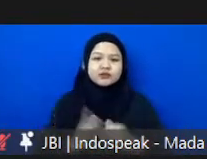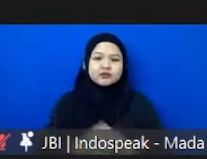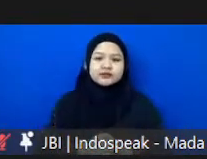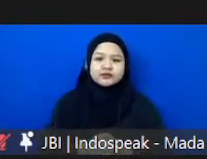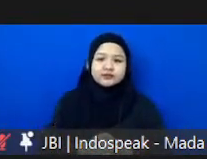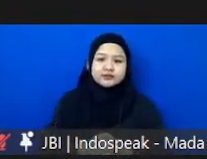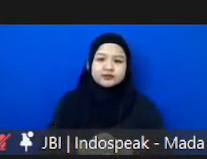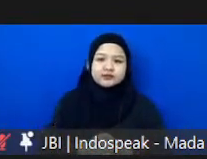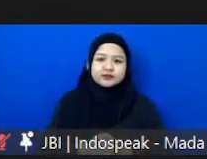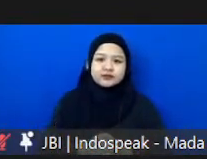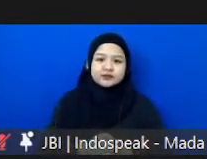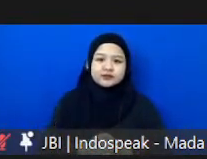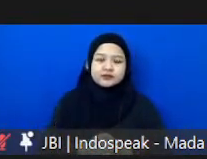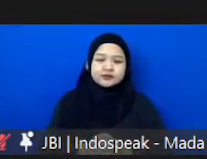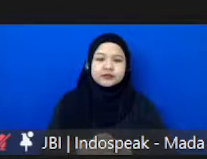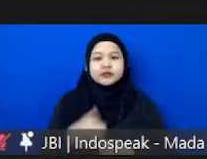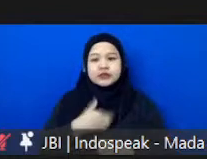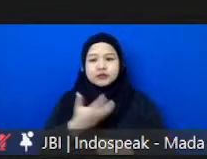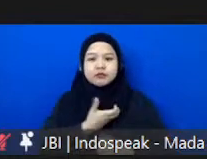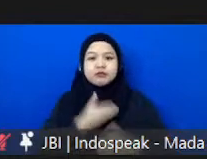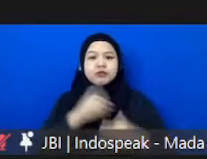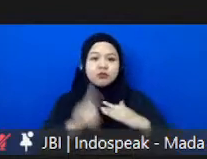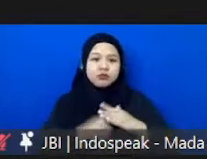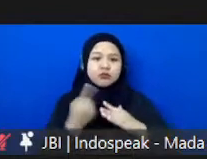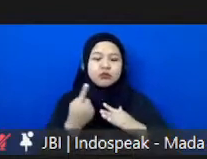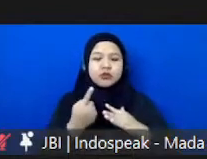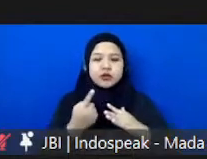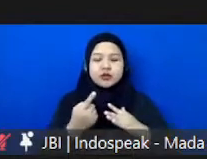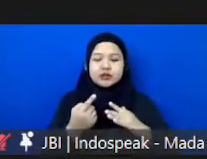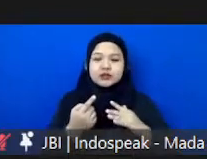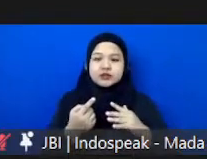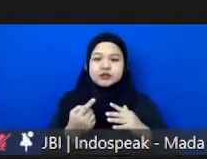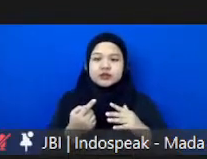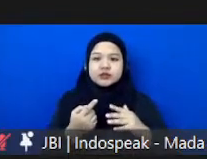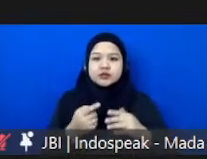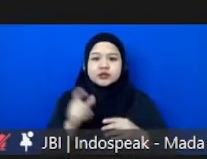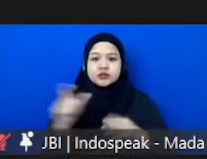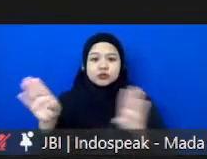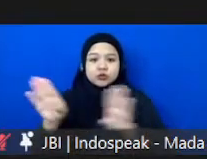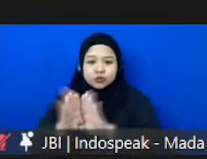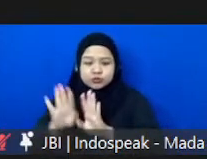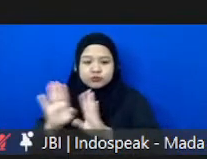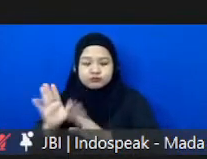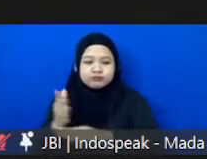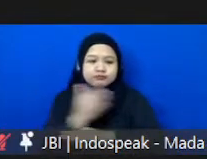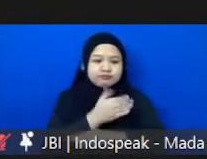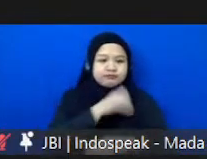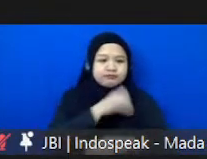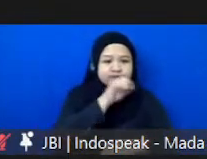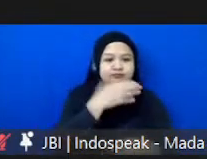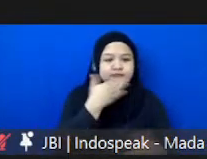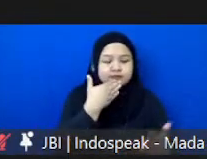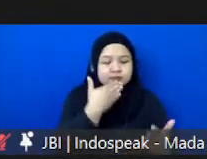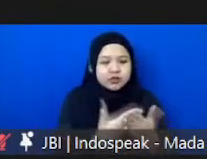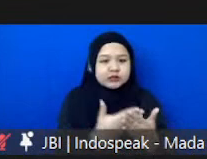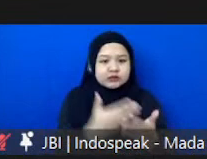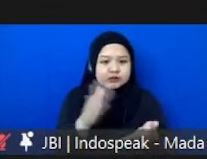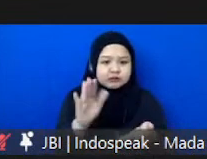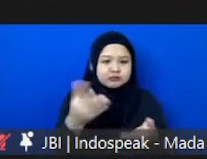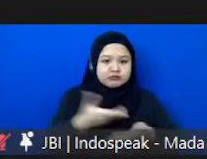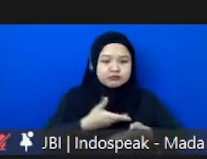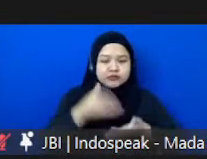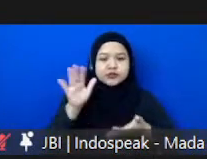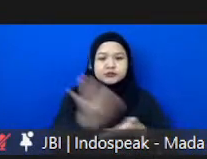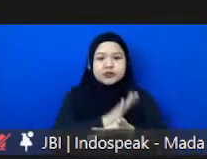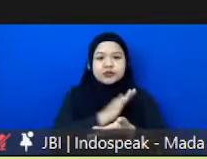Okay. I want to start before my closing remarks to just thank the organizers for the opportunity to give the